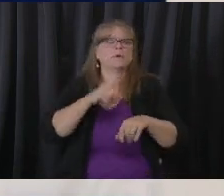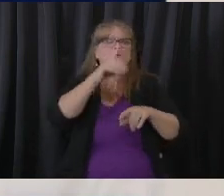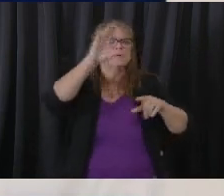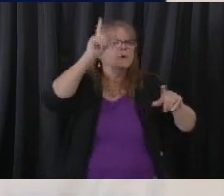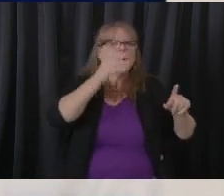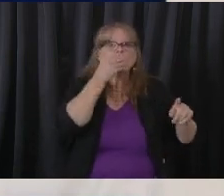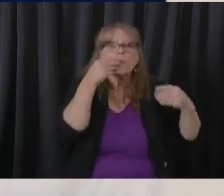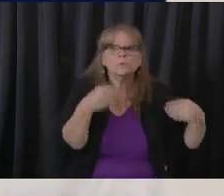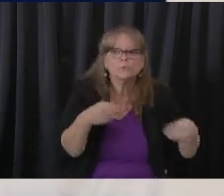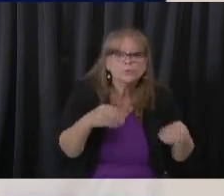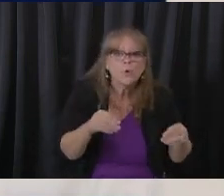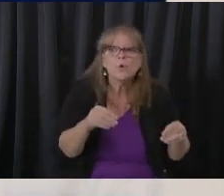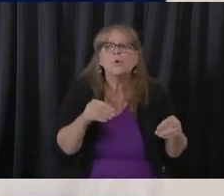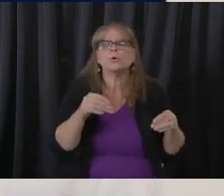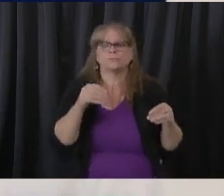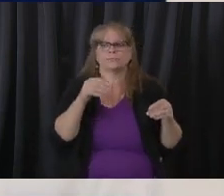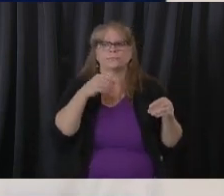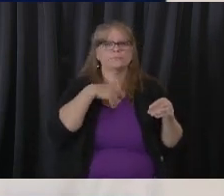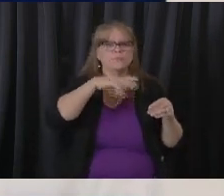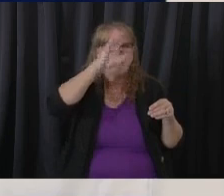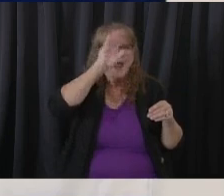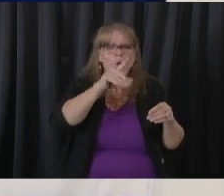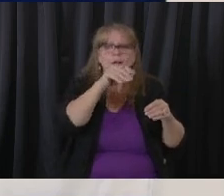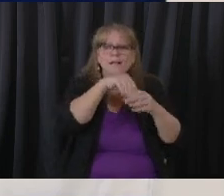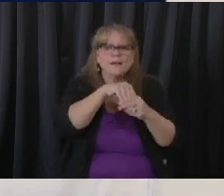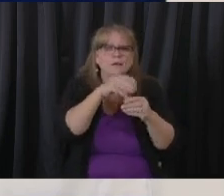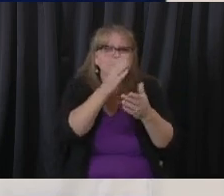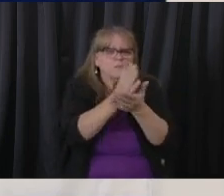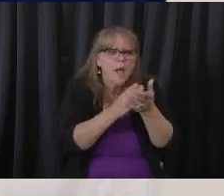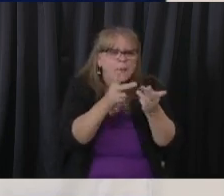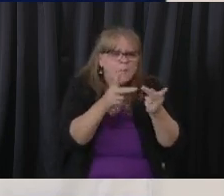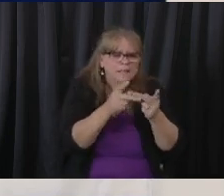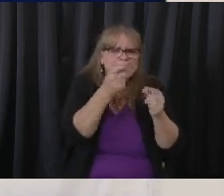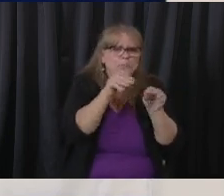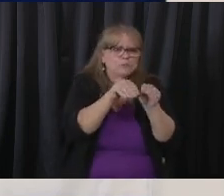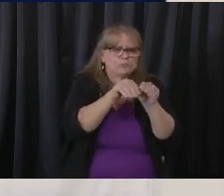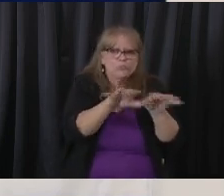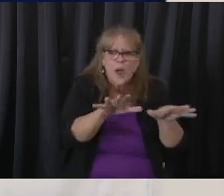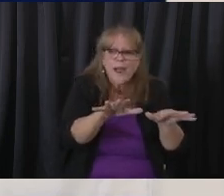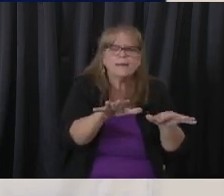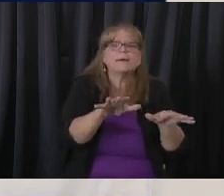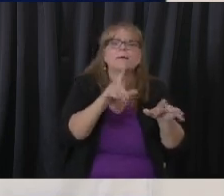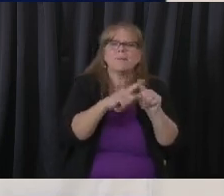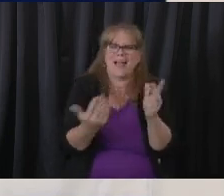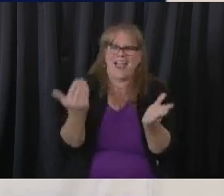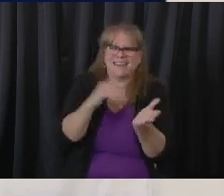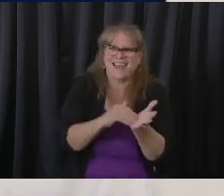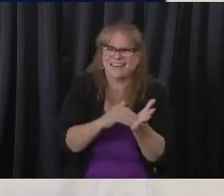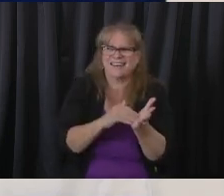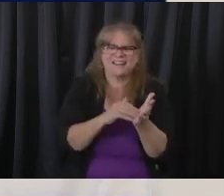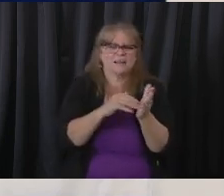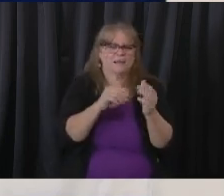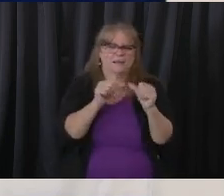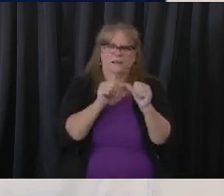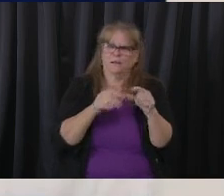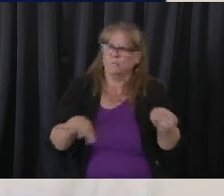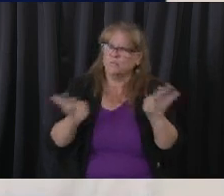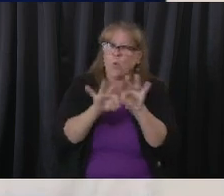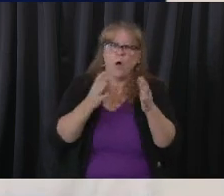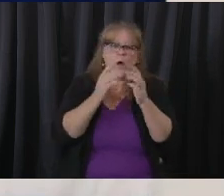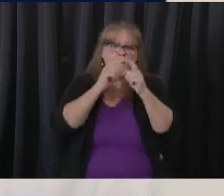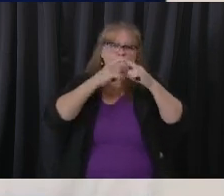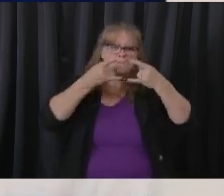hand washing, the distancing, it's making a difference. It's saving lives. It's saving our economy,